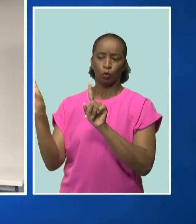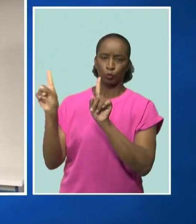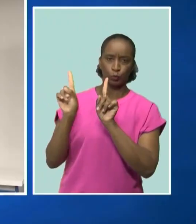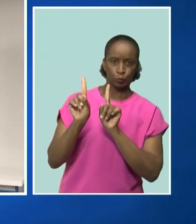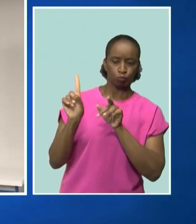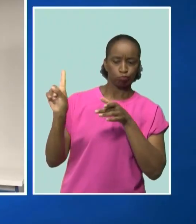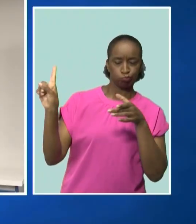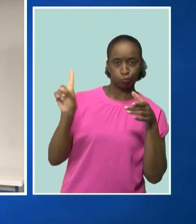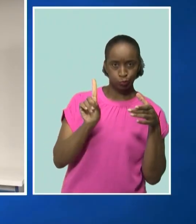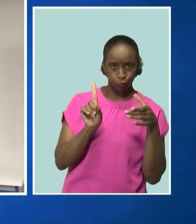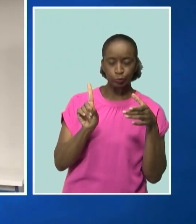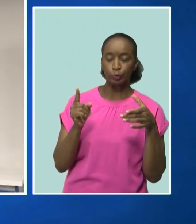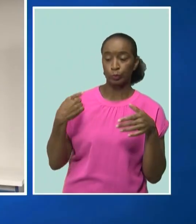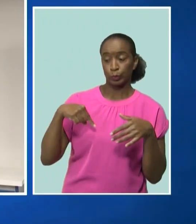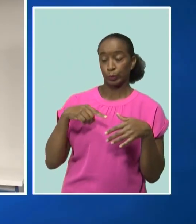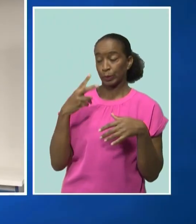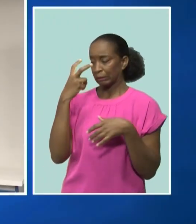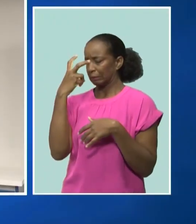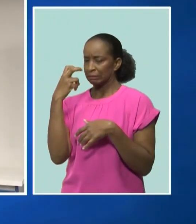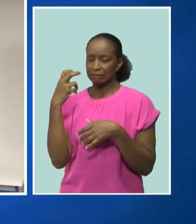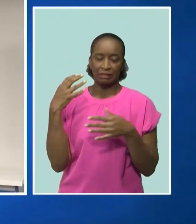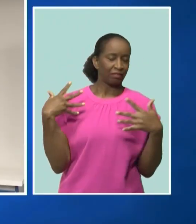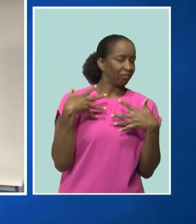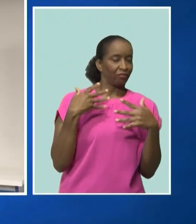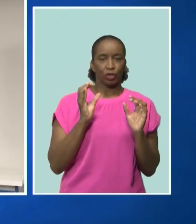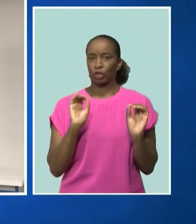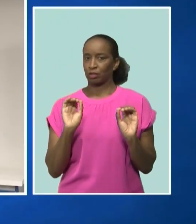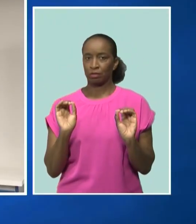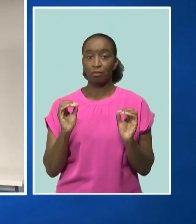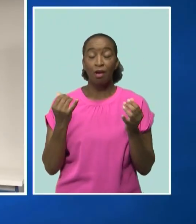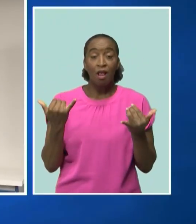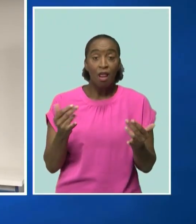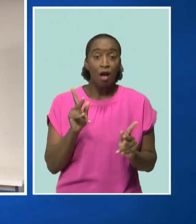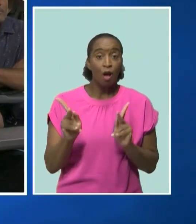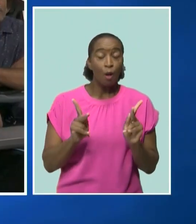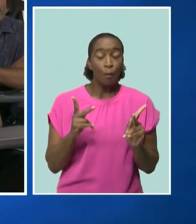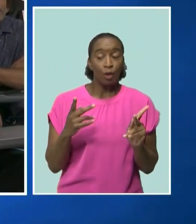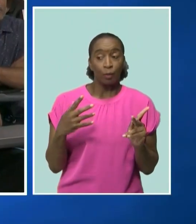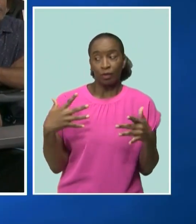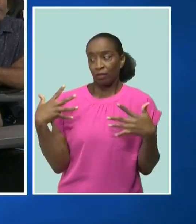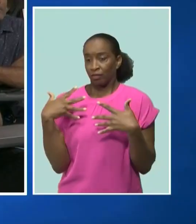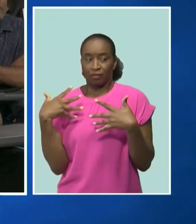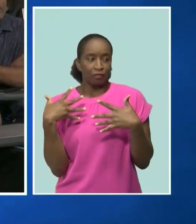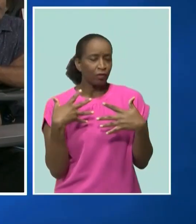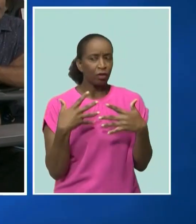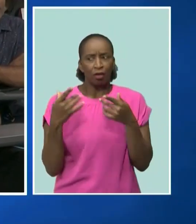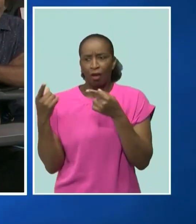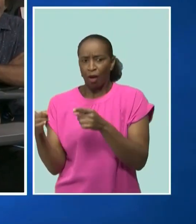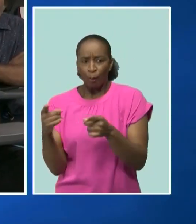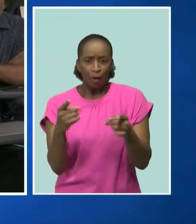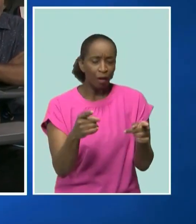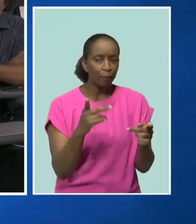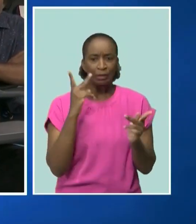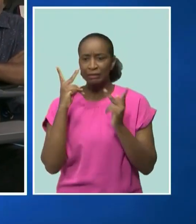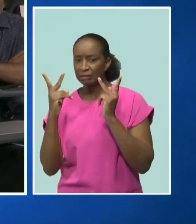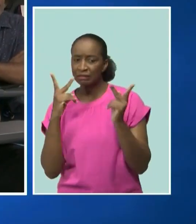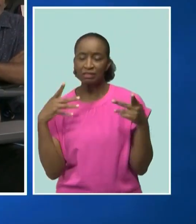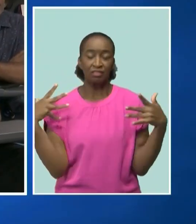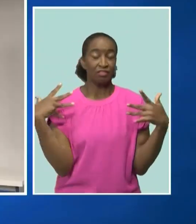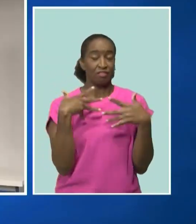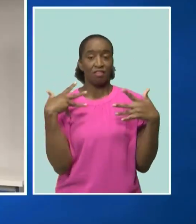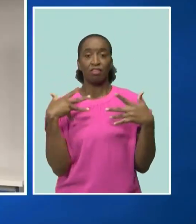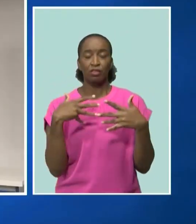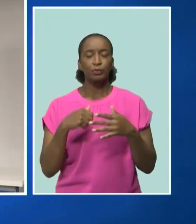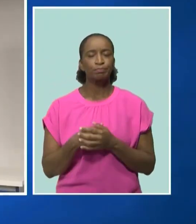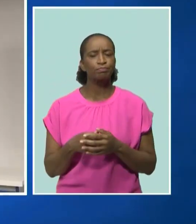And we know that today in Barbados there's a sense of fear out of what people have been experiencing. And what we're seeing today is